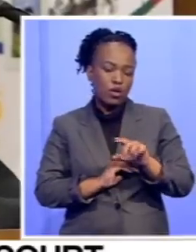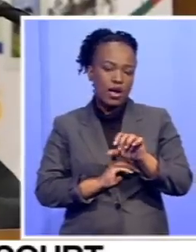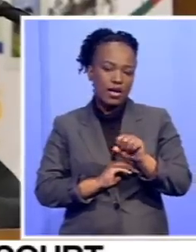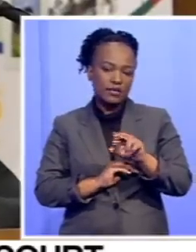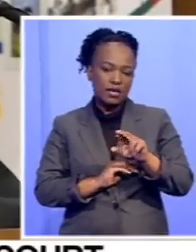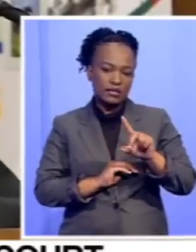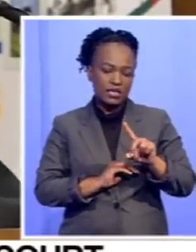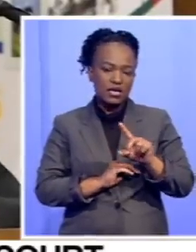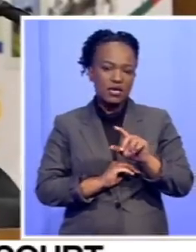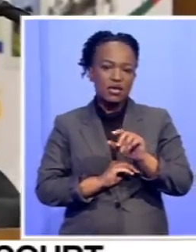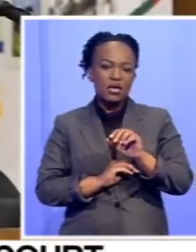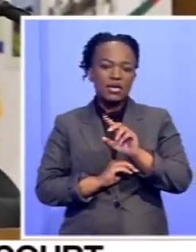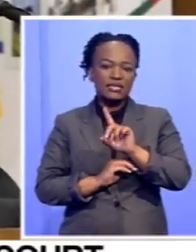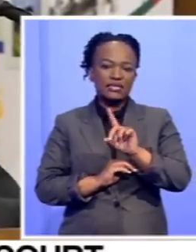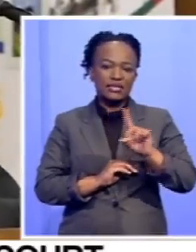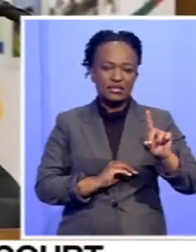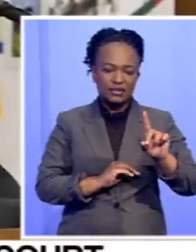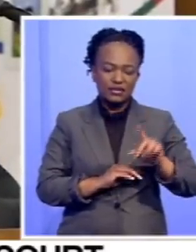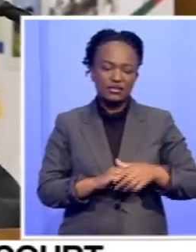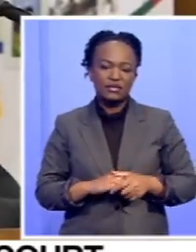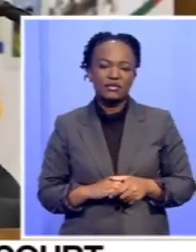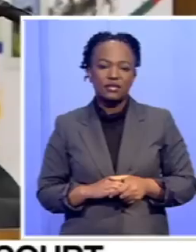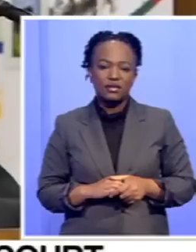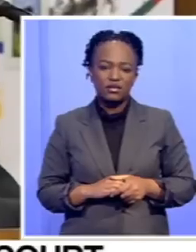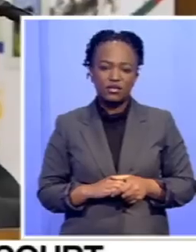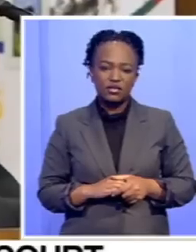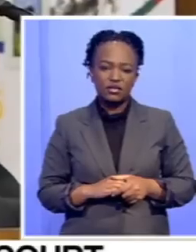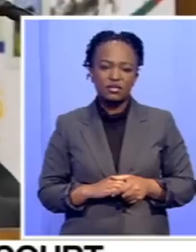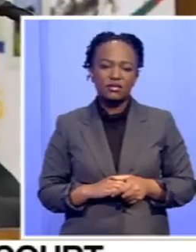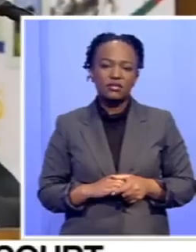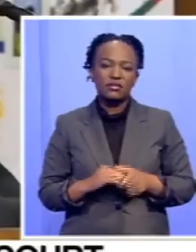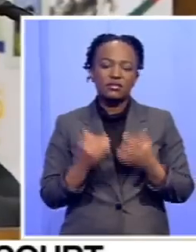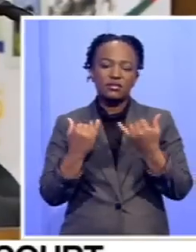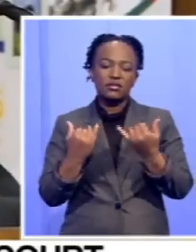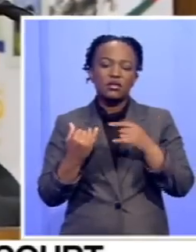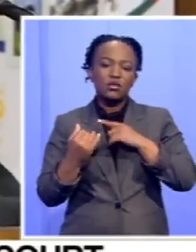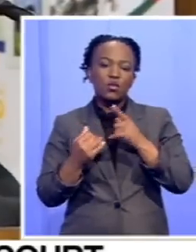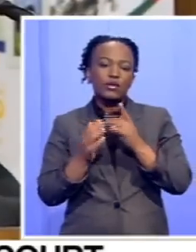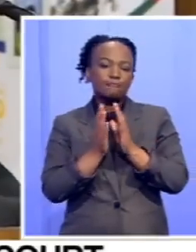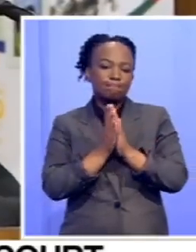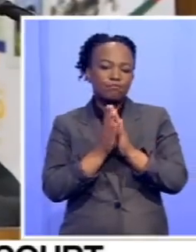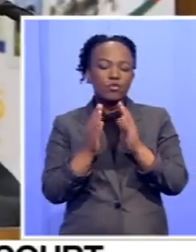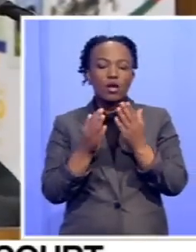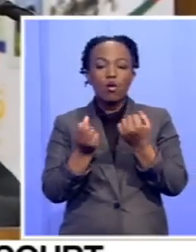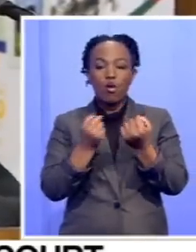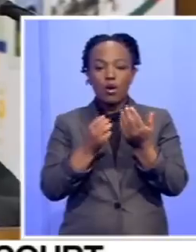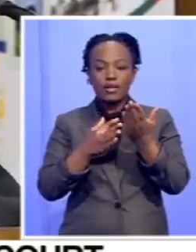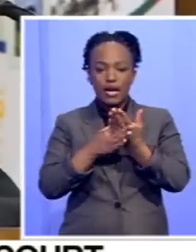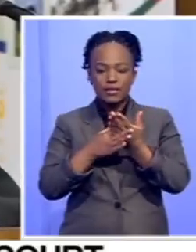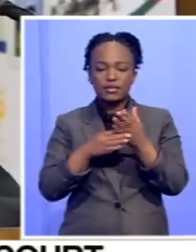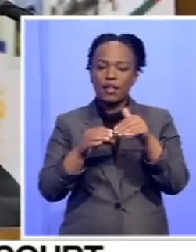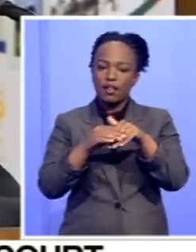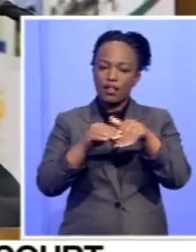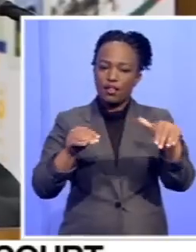WLD 335E2F. Credibility in an application for discharge under Section 174 is one of